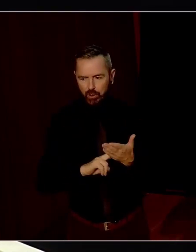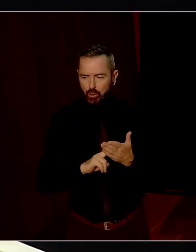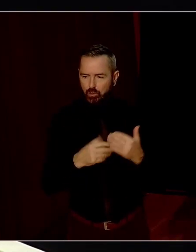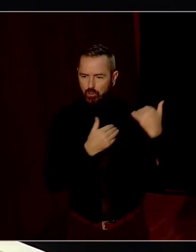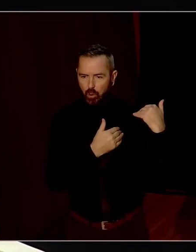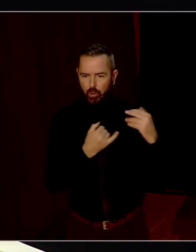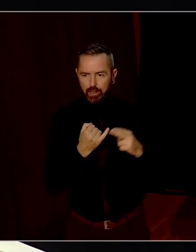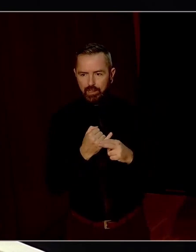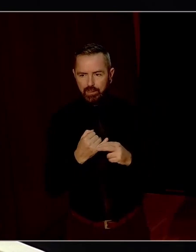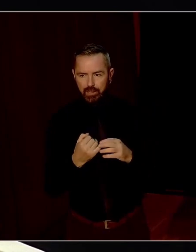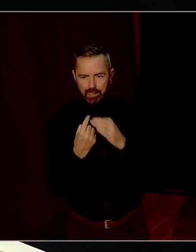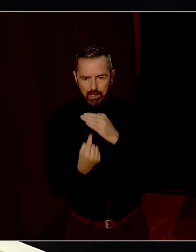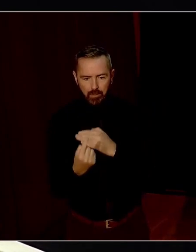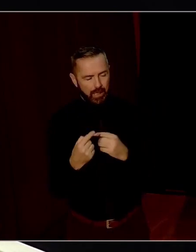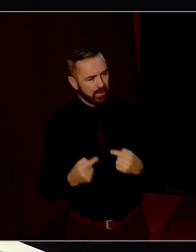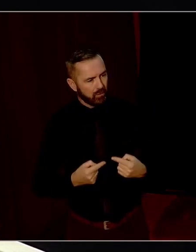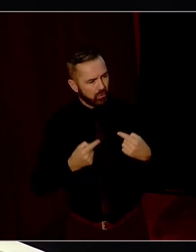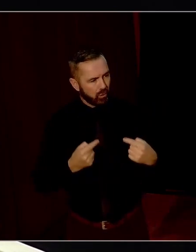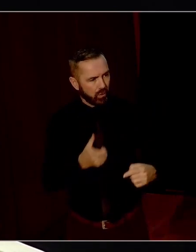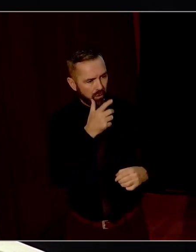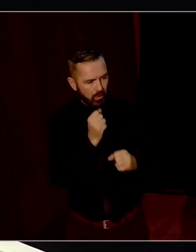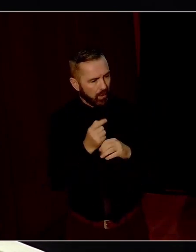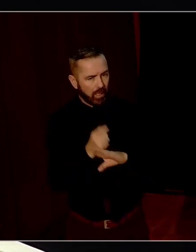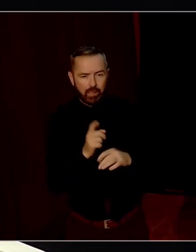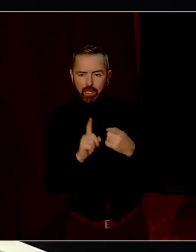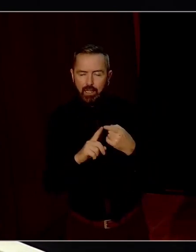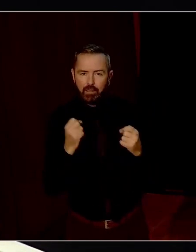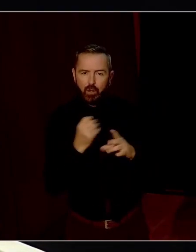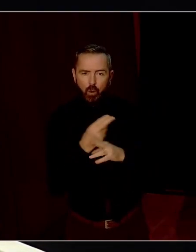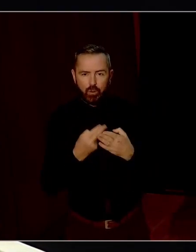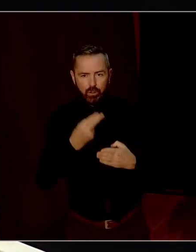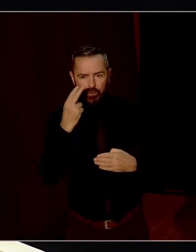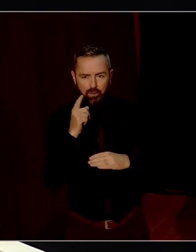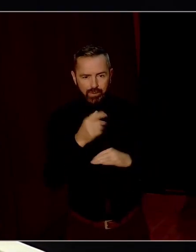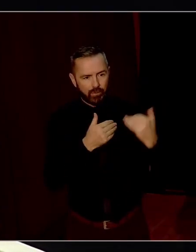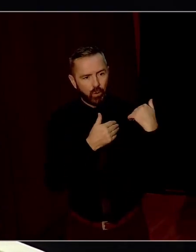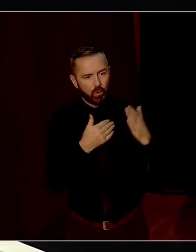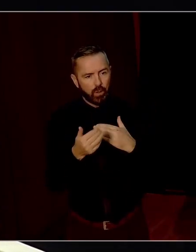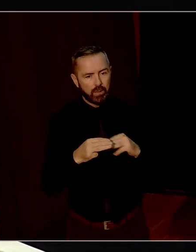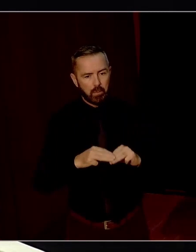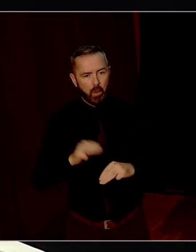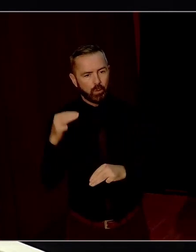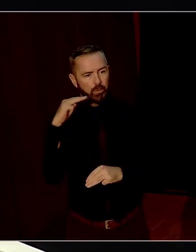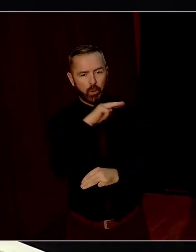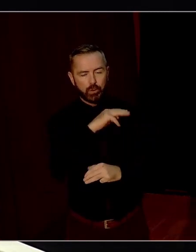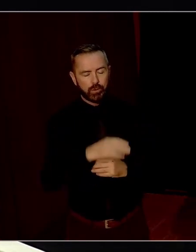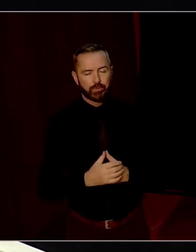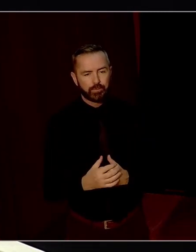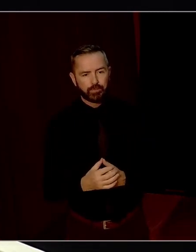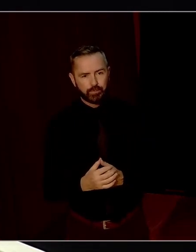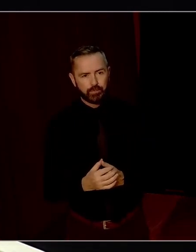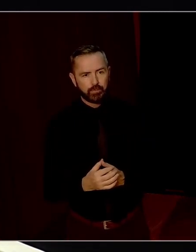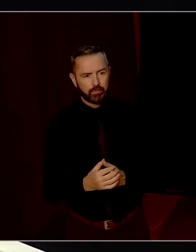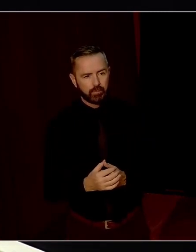the entire independence struggle. And of all the universities, its role was the most significant.